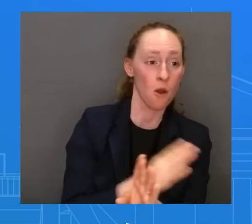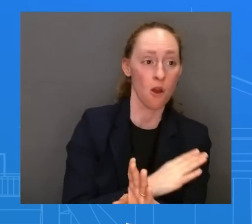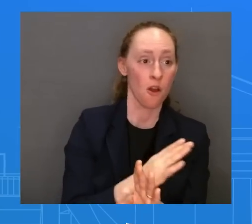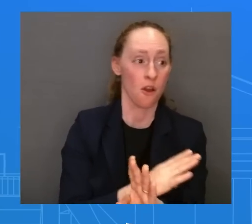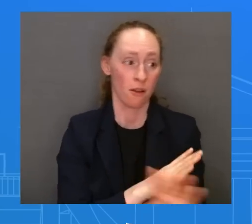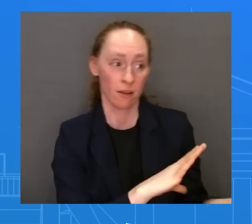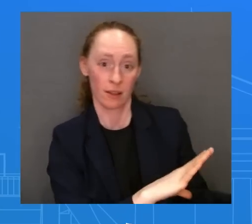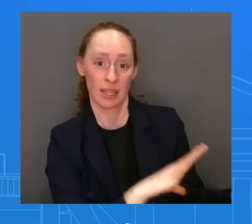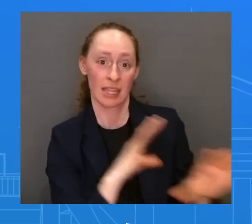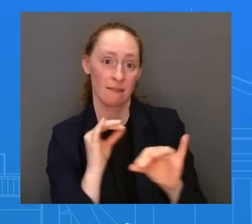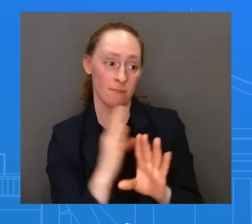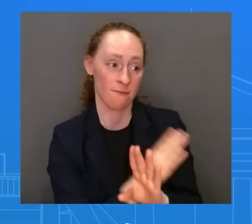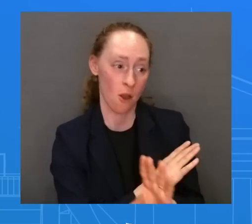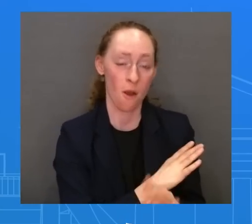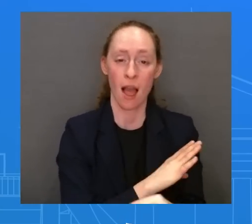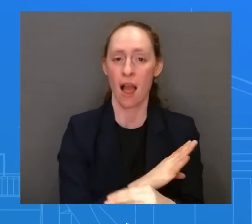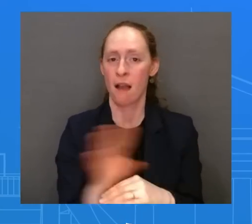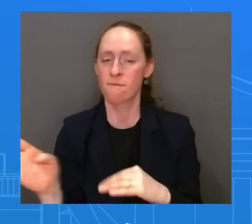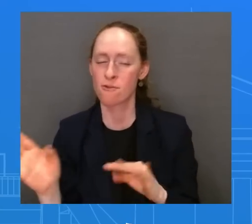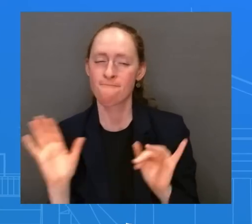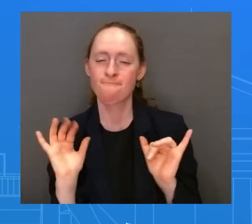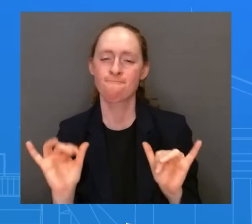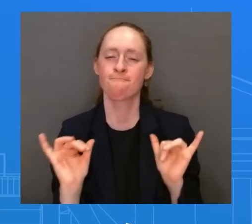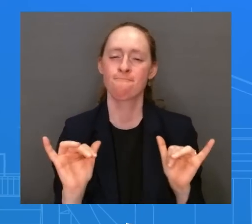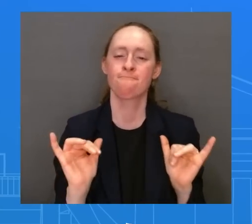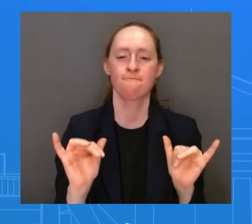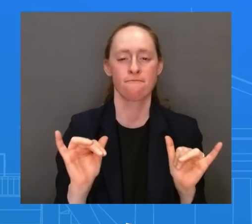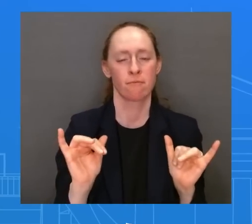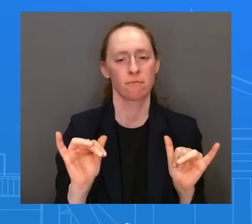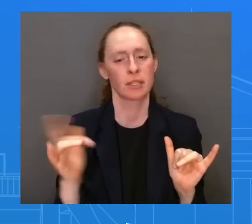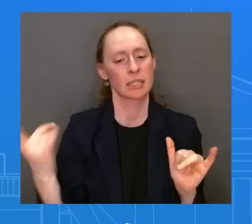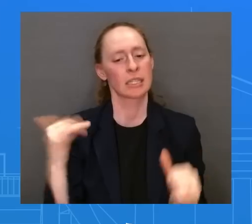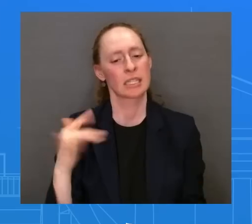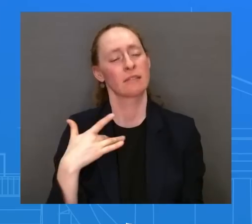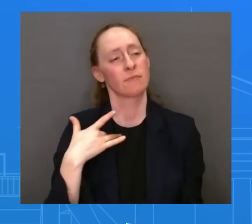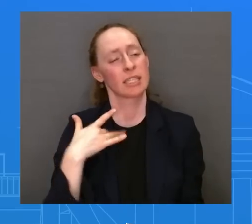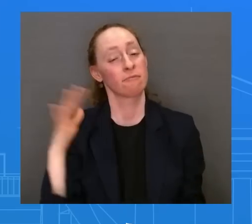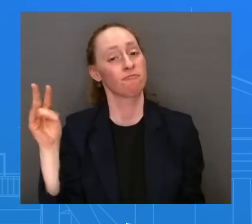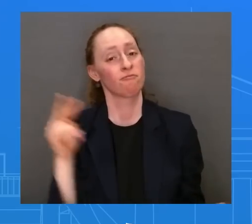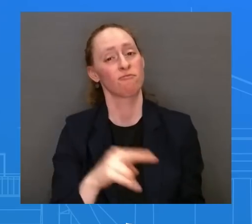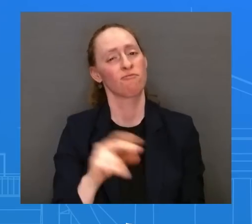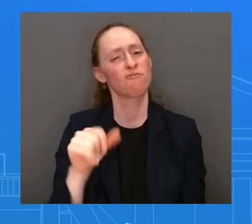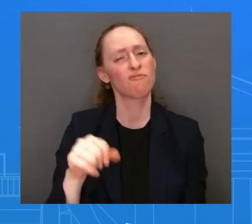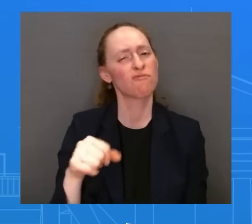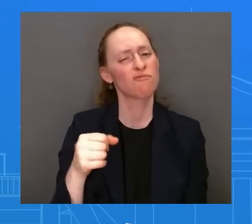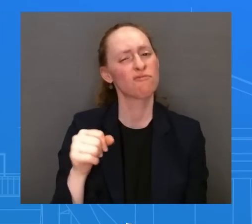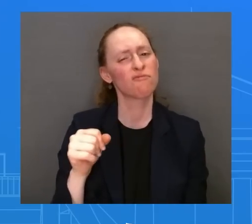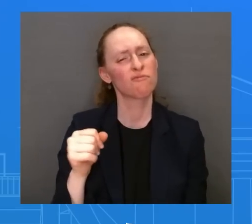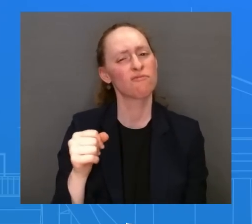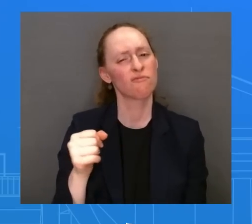that this is an extraordinary extraordinarily talented group of leaders and